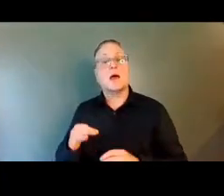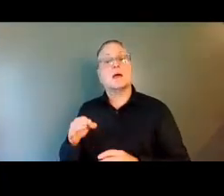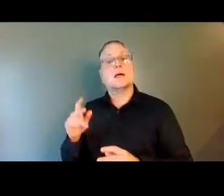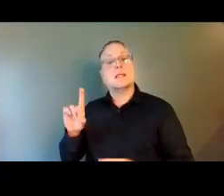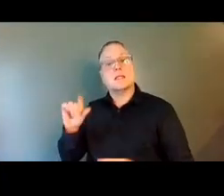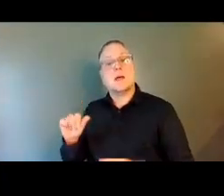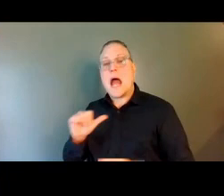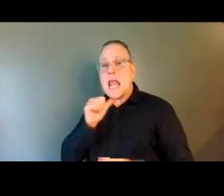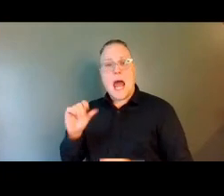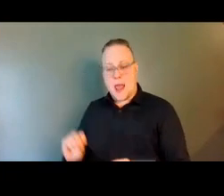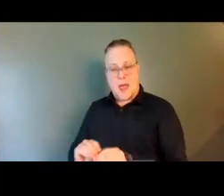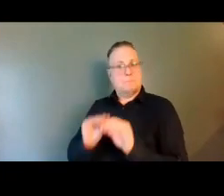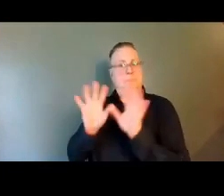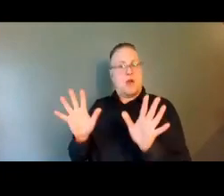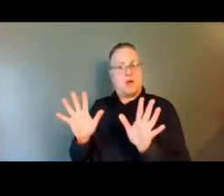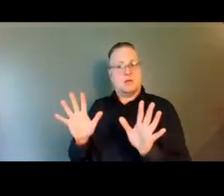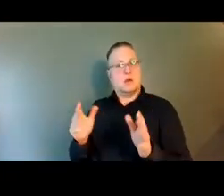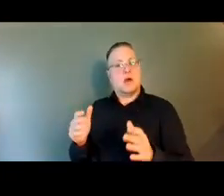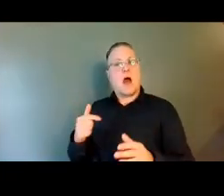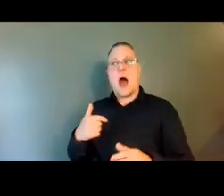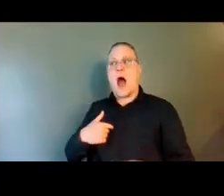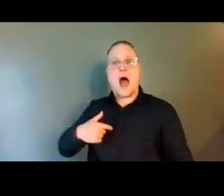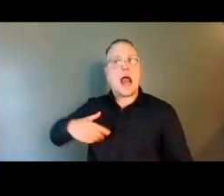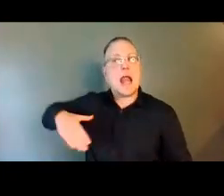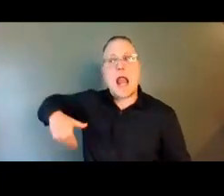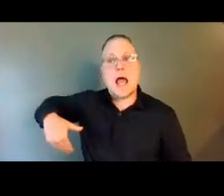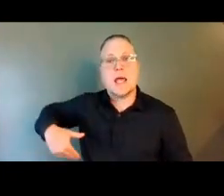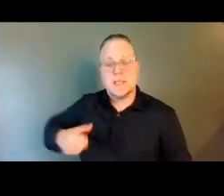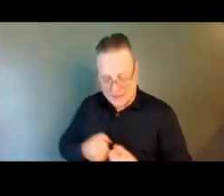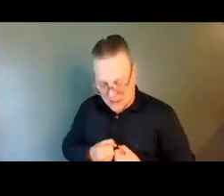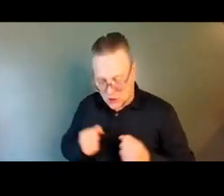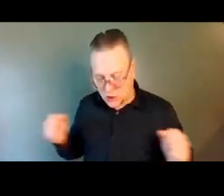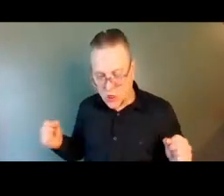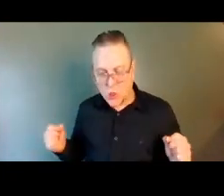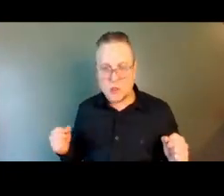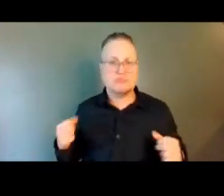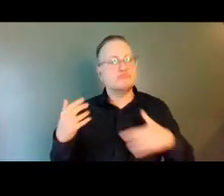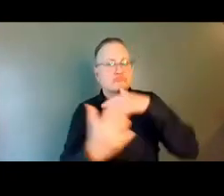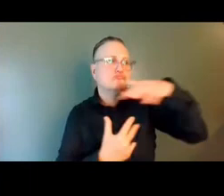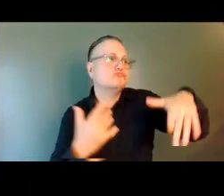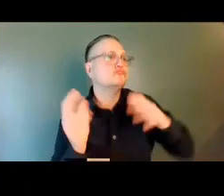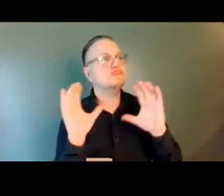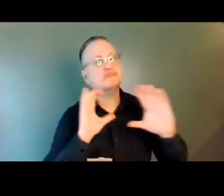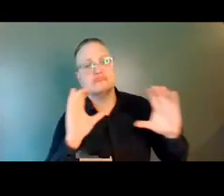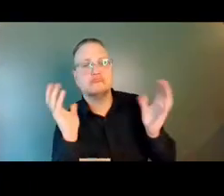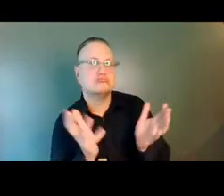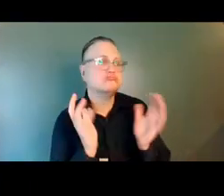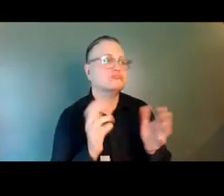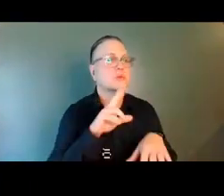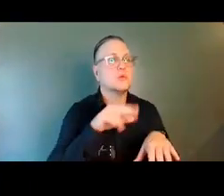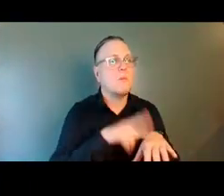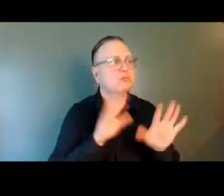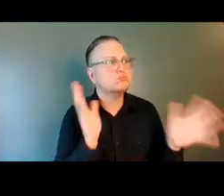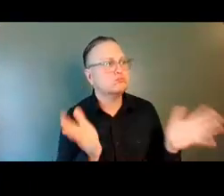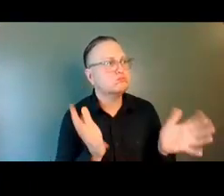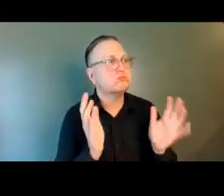disability, everybody treated me the same way, but then when I disclosed, suddenly nobody wants to talk to me. So realizing the pain